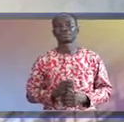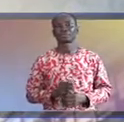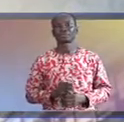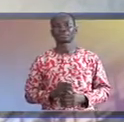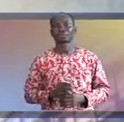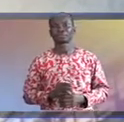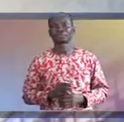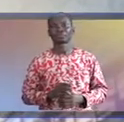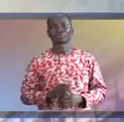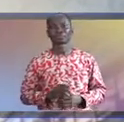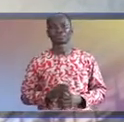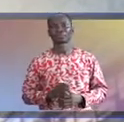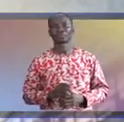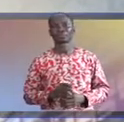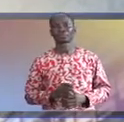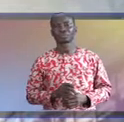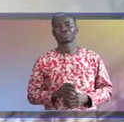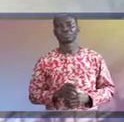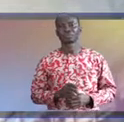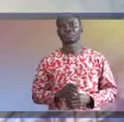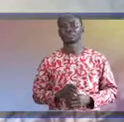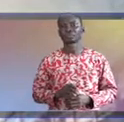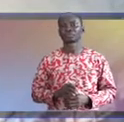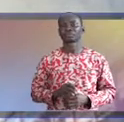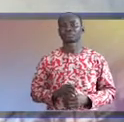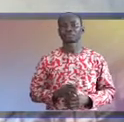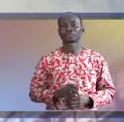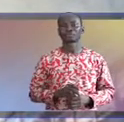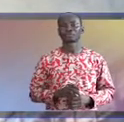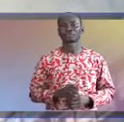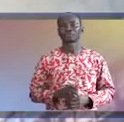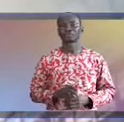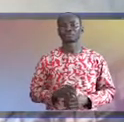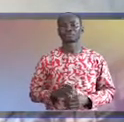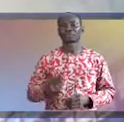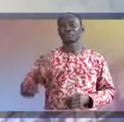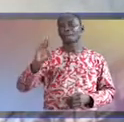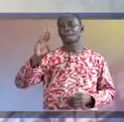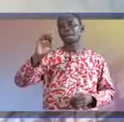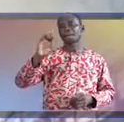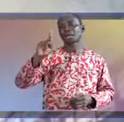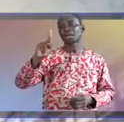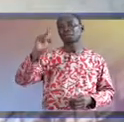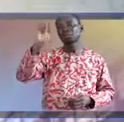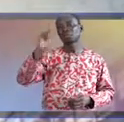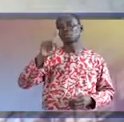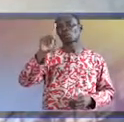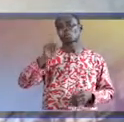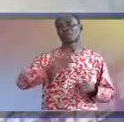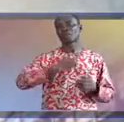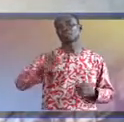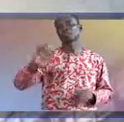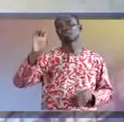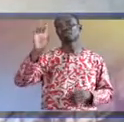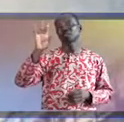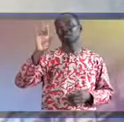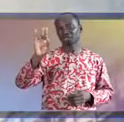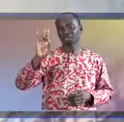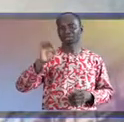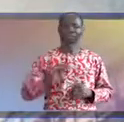will launch us to the third one and we have to read and the scripture is Mark chapter 1 verse 8 there John